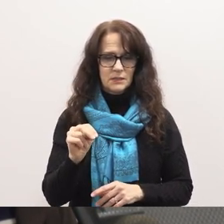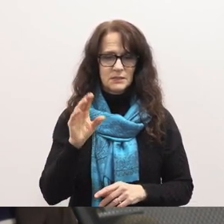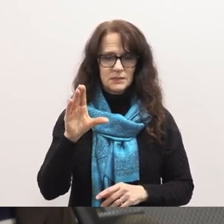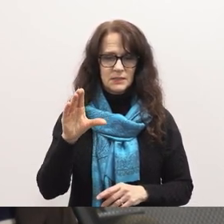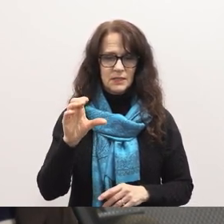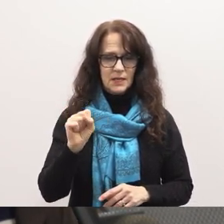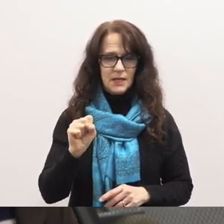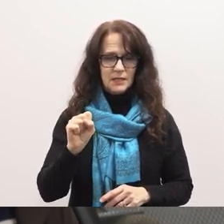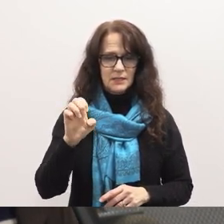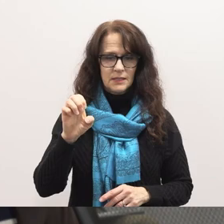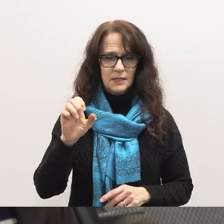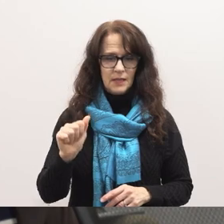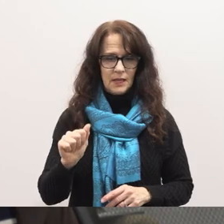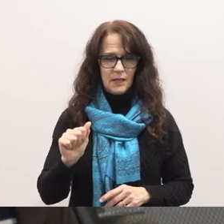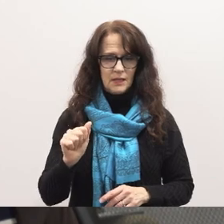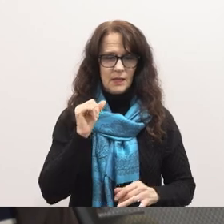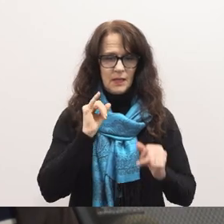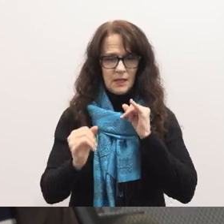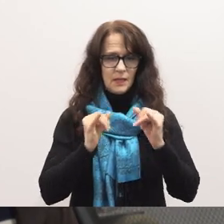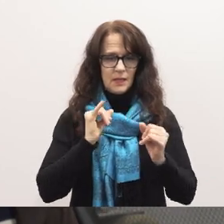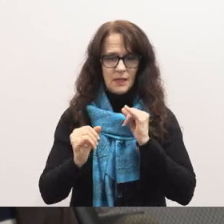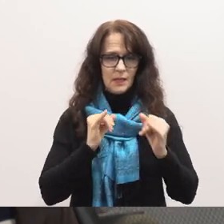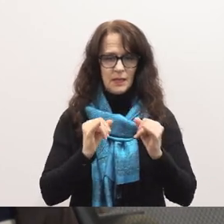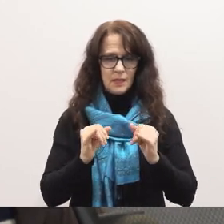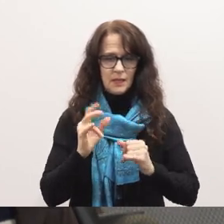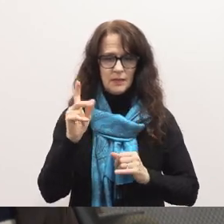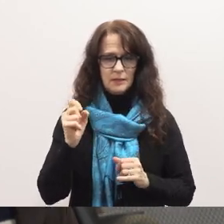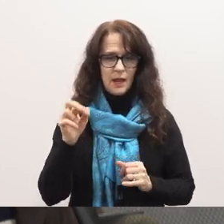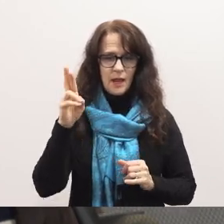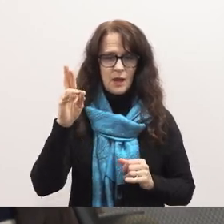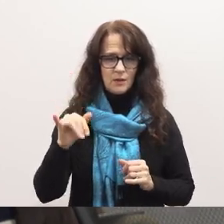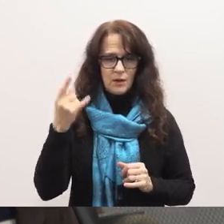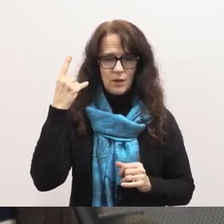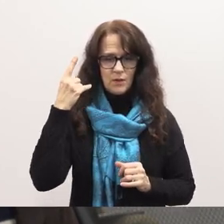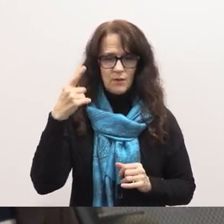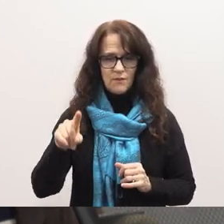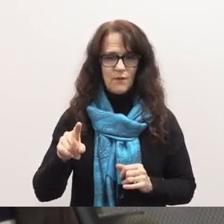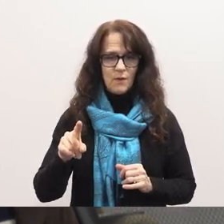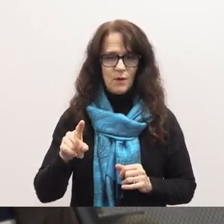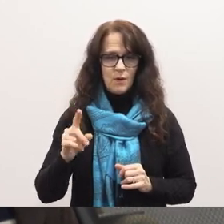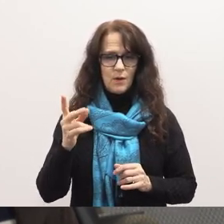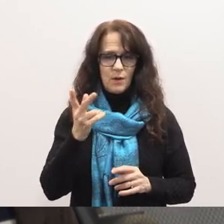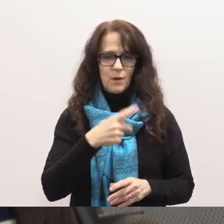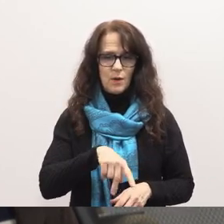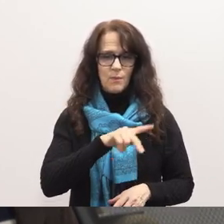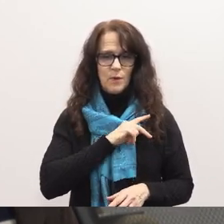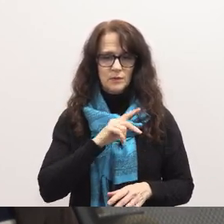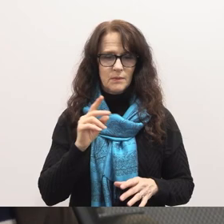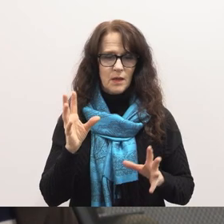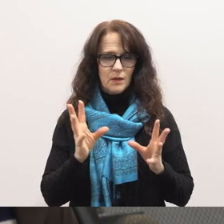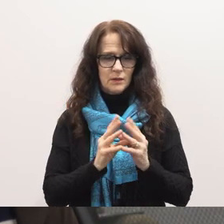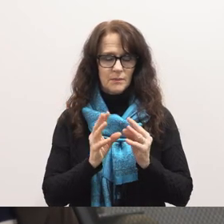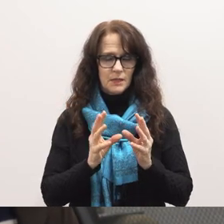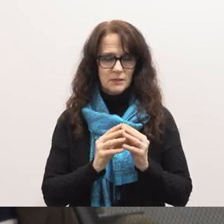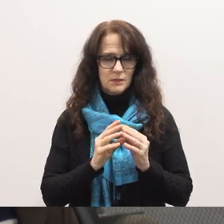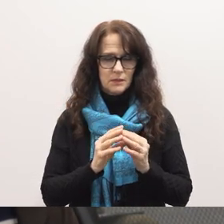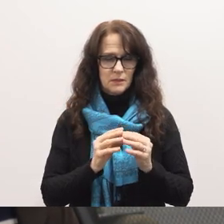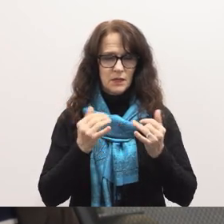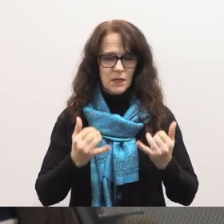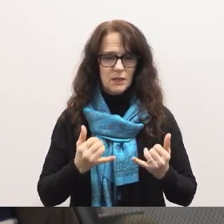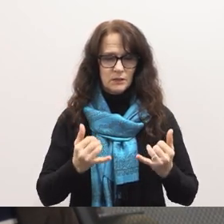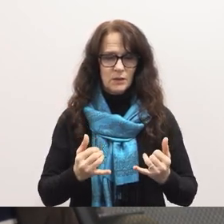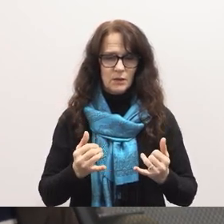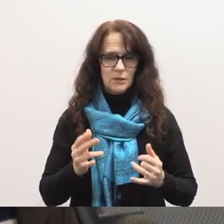CSEA interviewed Terry for the Personnel Commission. He is currently the Personnel